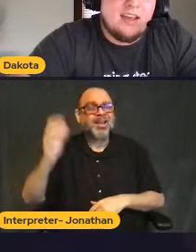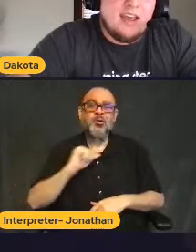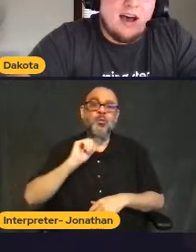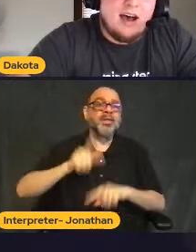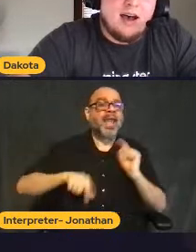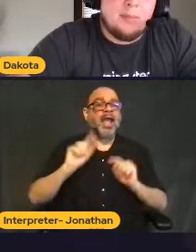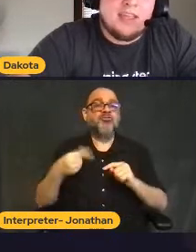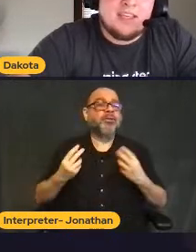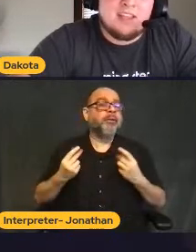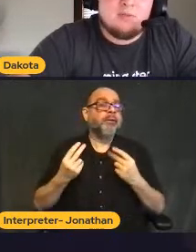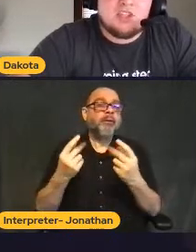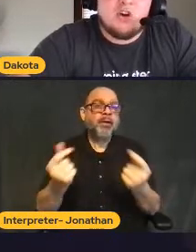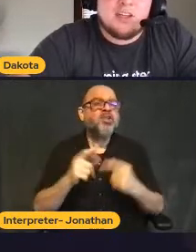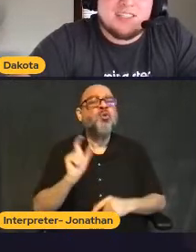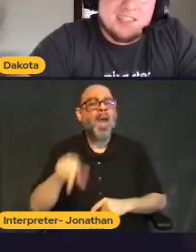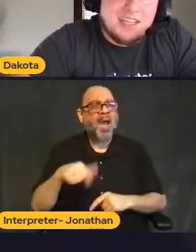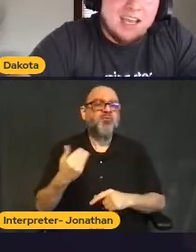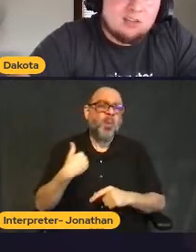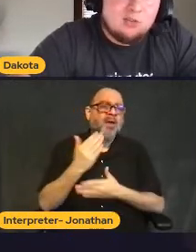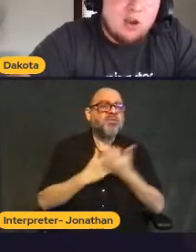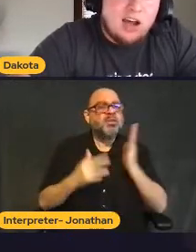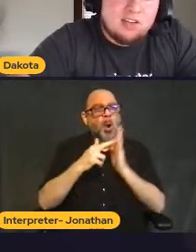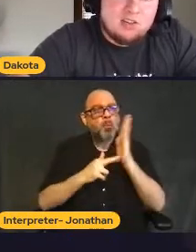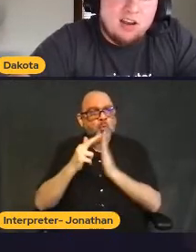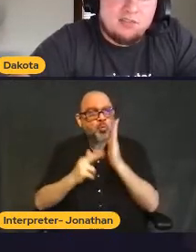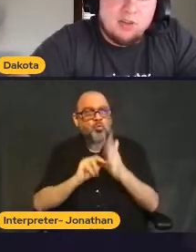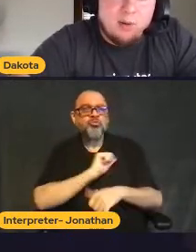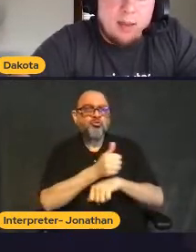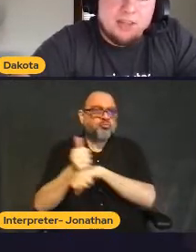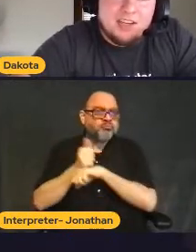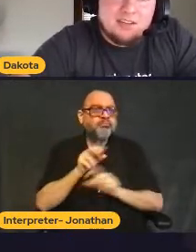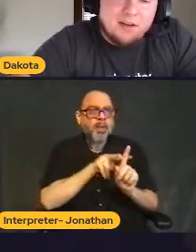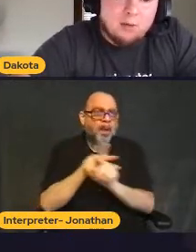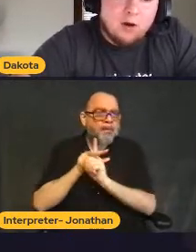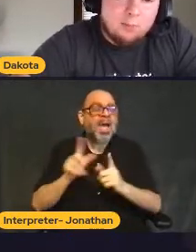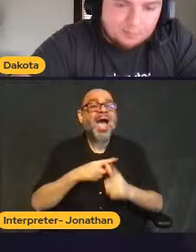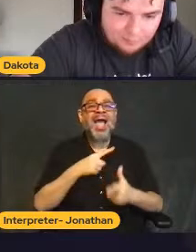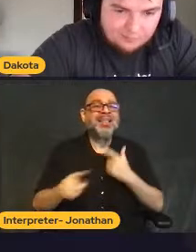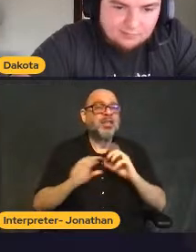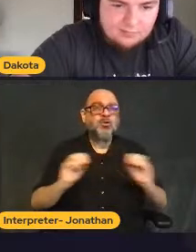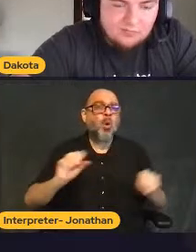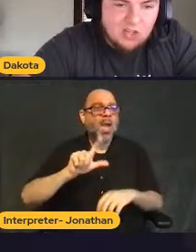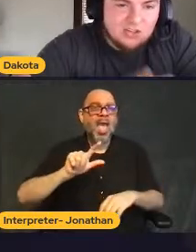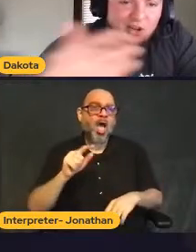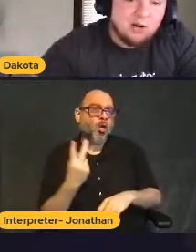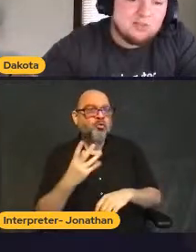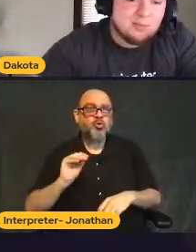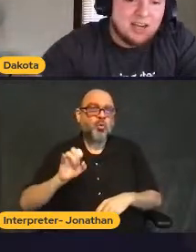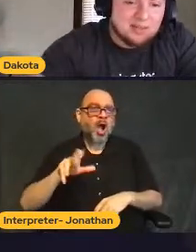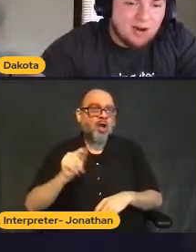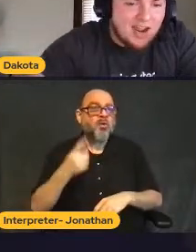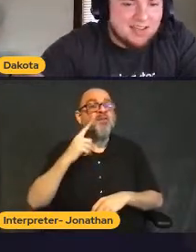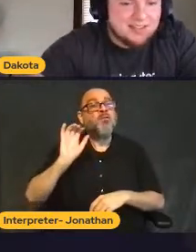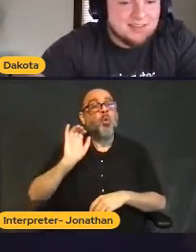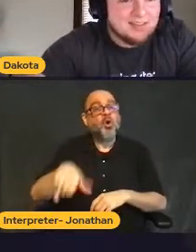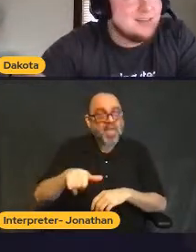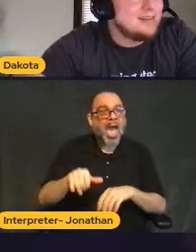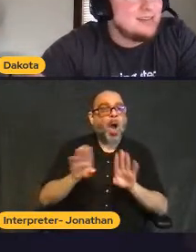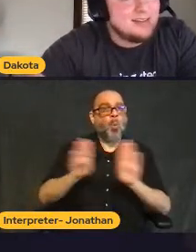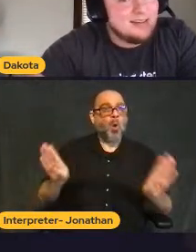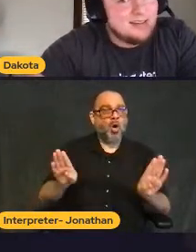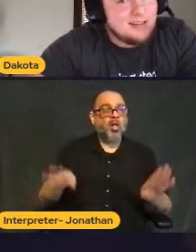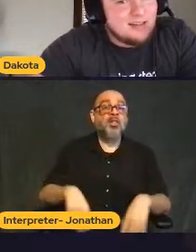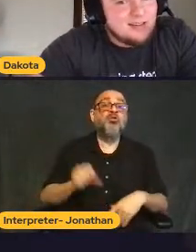apply. And then there was no existing L2 construct for the web application firewall. So surprise, surprise.